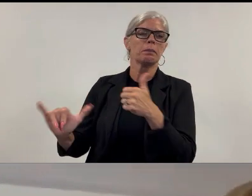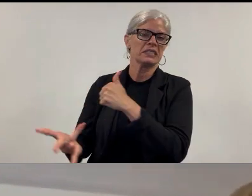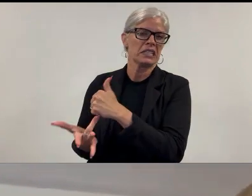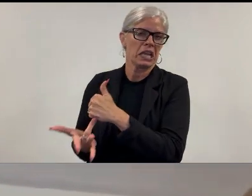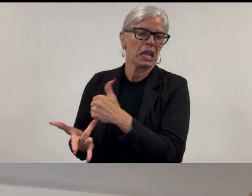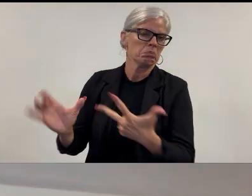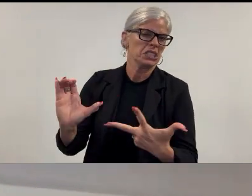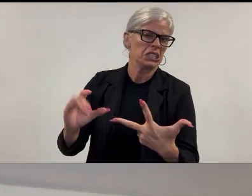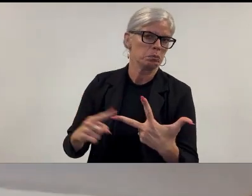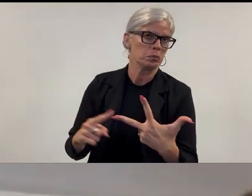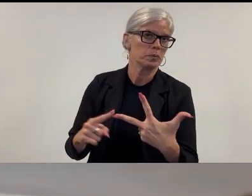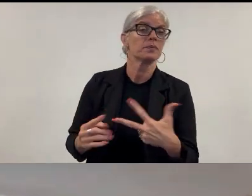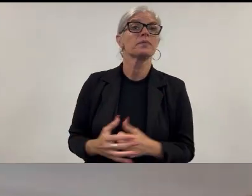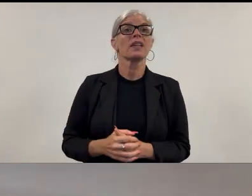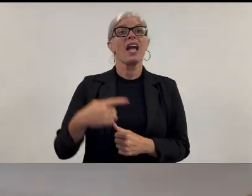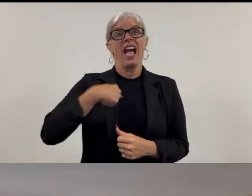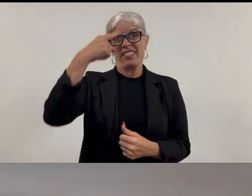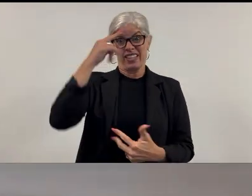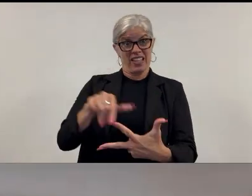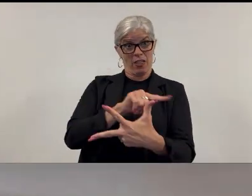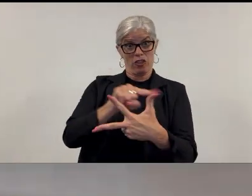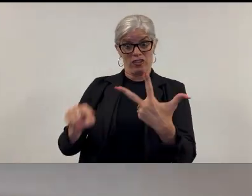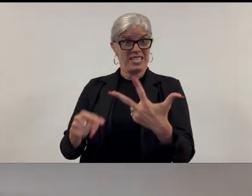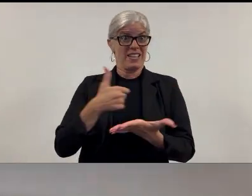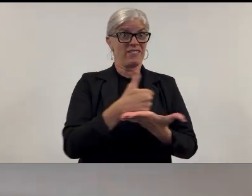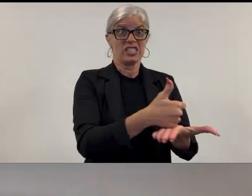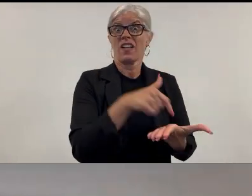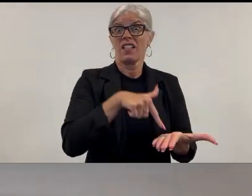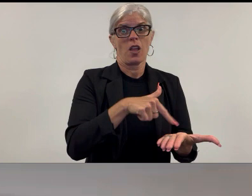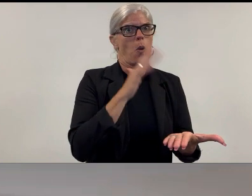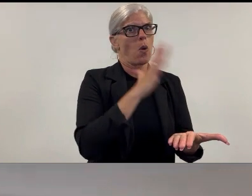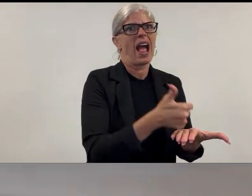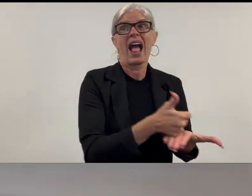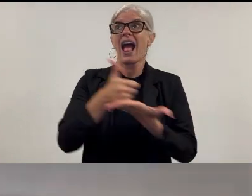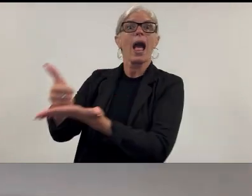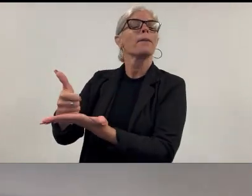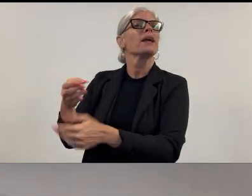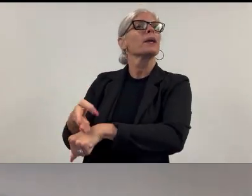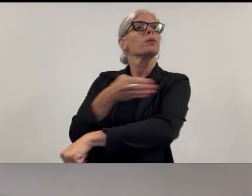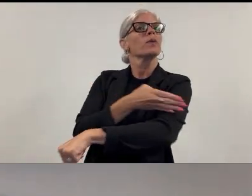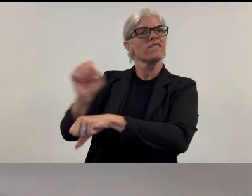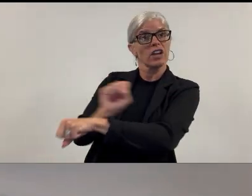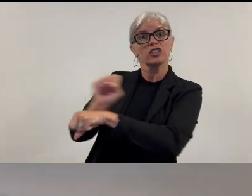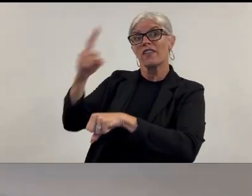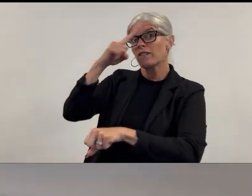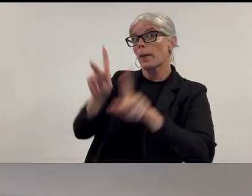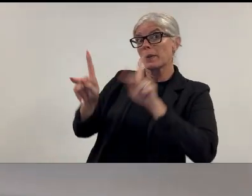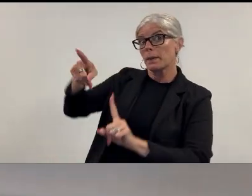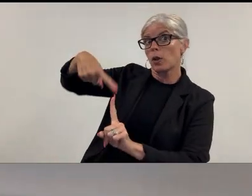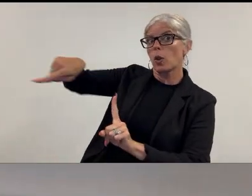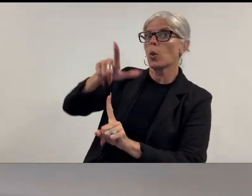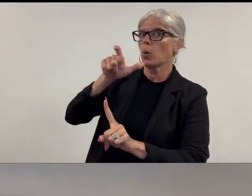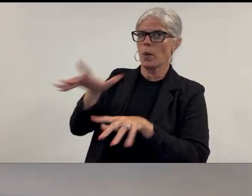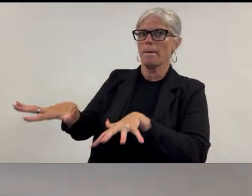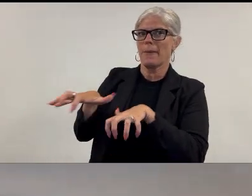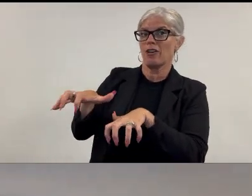biologics, and well, I call it computers because it works like C's, but it's technology. I think that those three